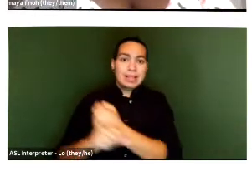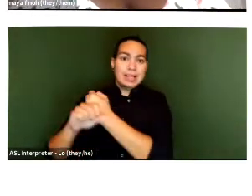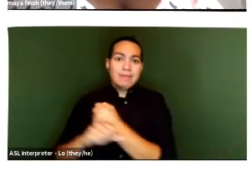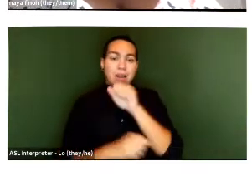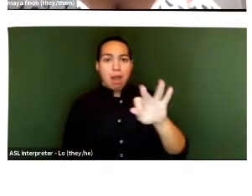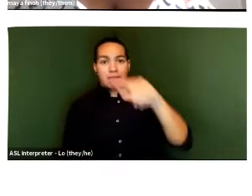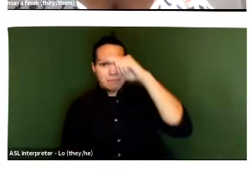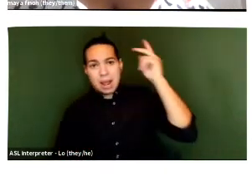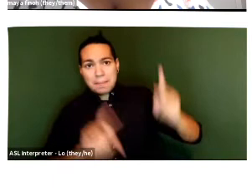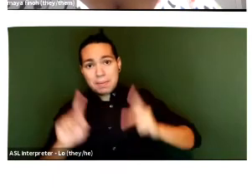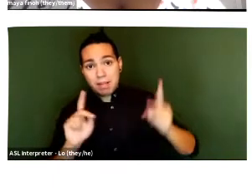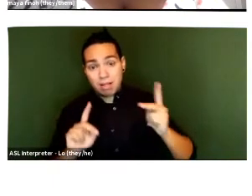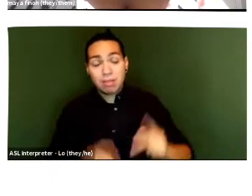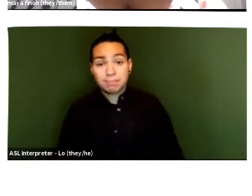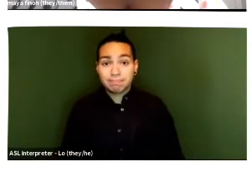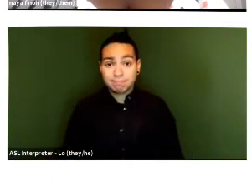Next, please.